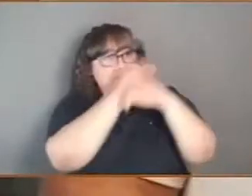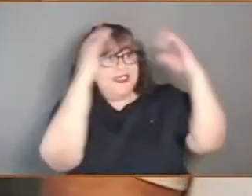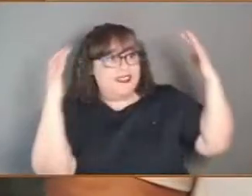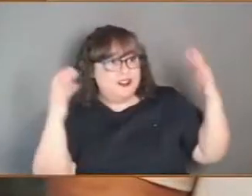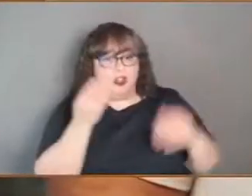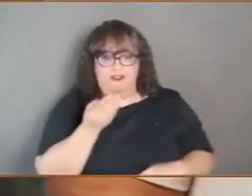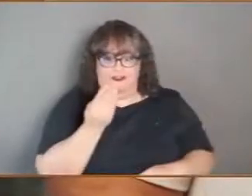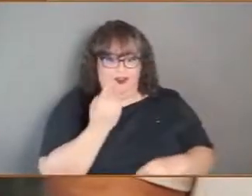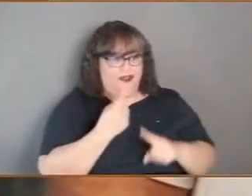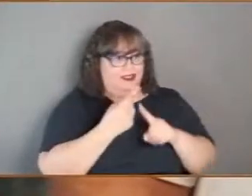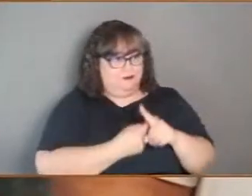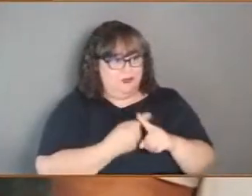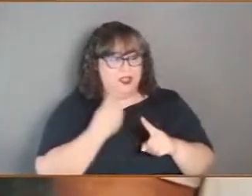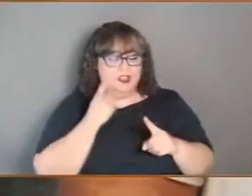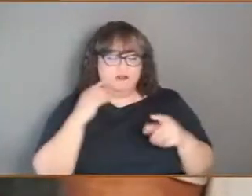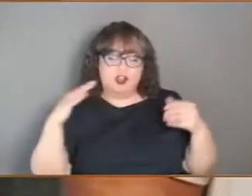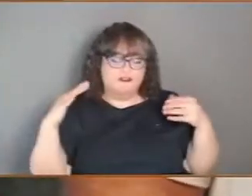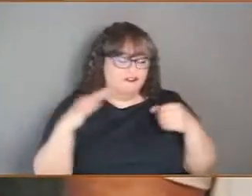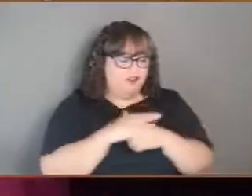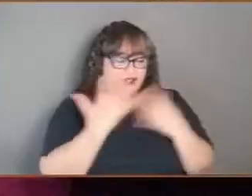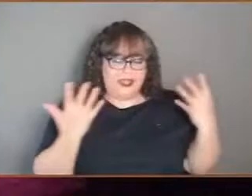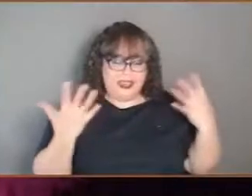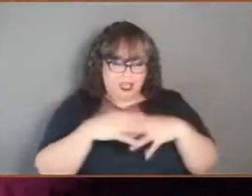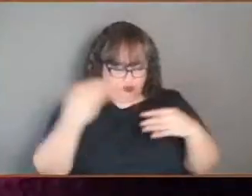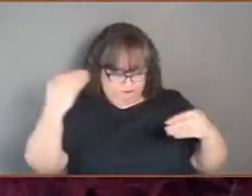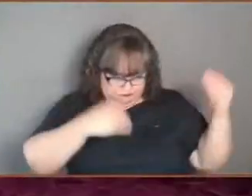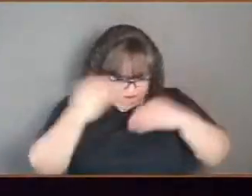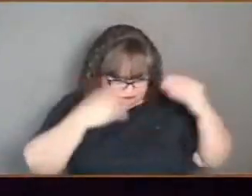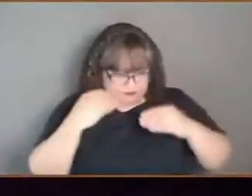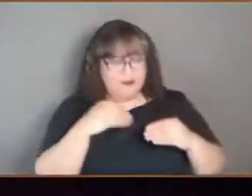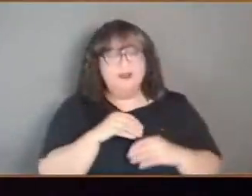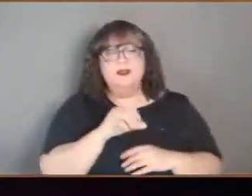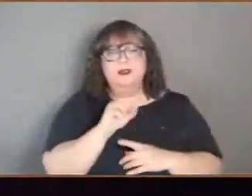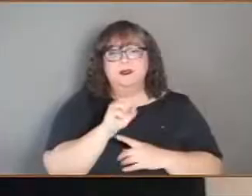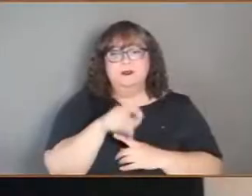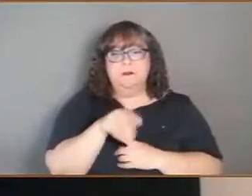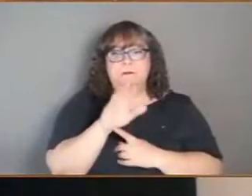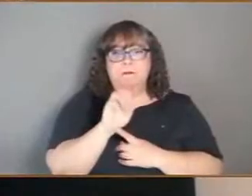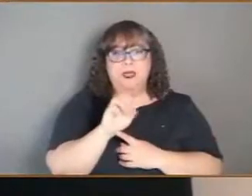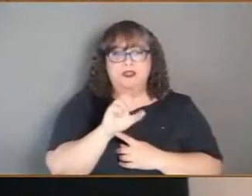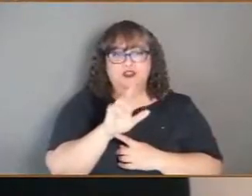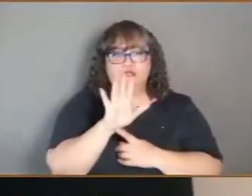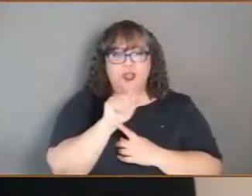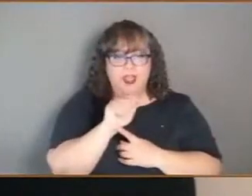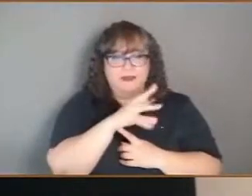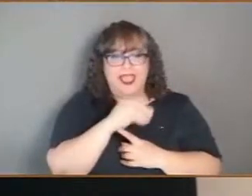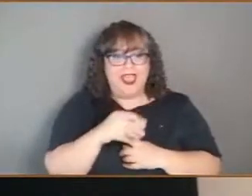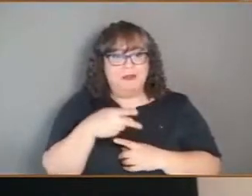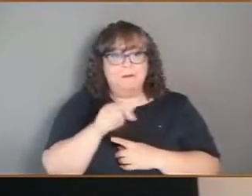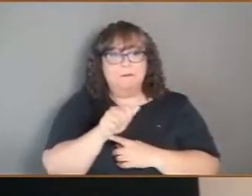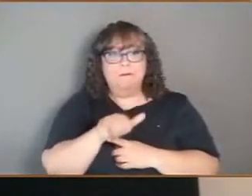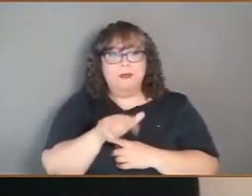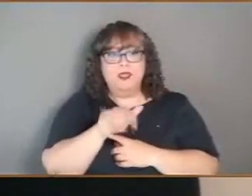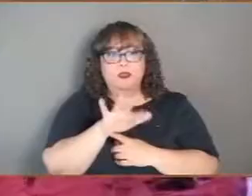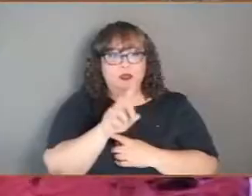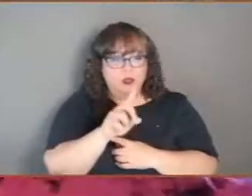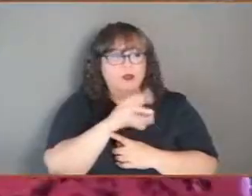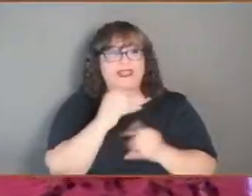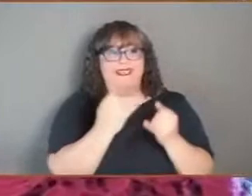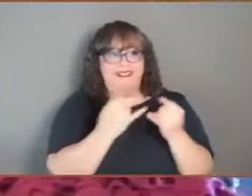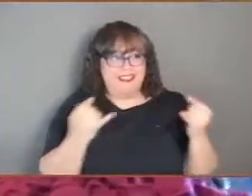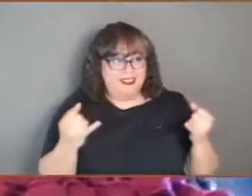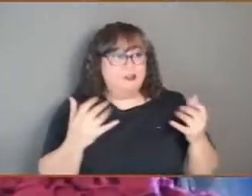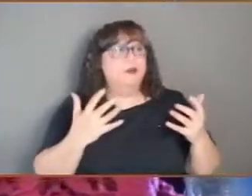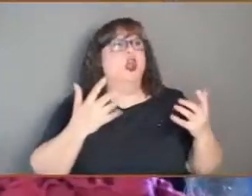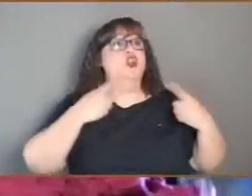to fully integrate the spacecraft and the payload, the instruments, during a pandemic,